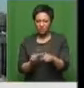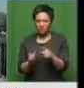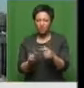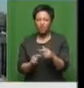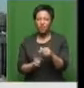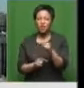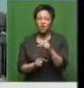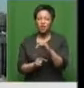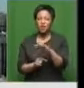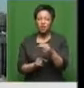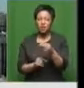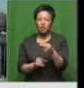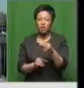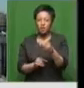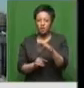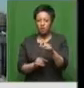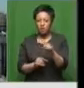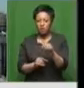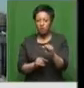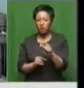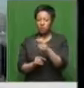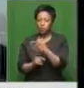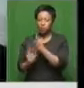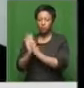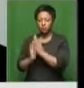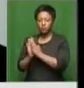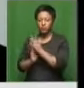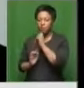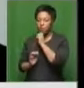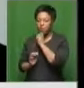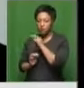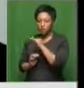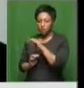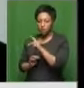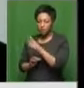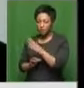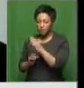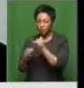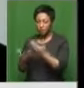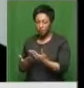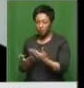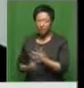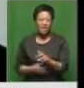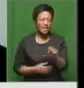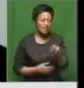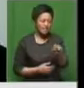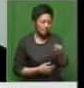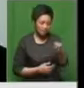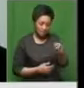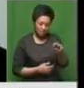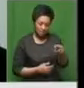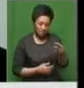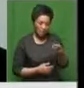joins me now to tell us more about their new product. Nick, a very good morning to you. Thanks for joining us. Welcome. Simpiwe, thank you very much for having me on your